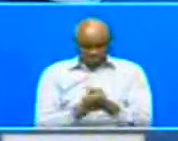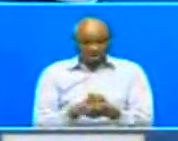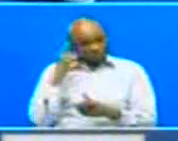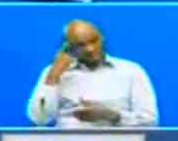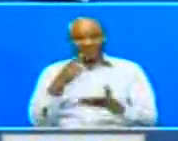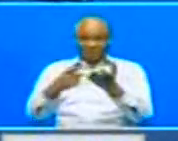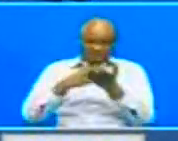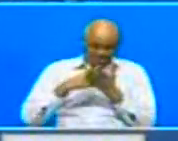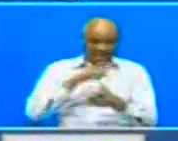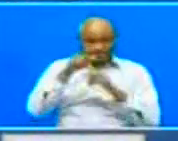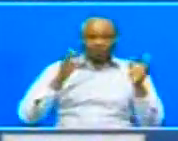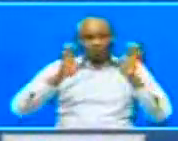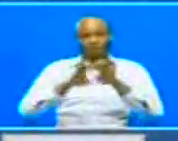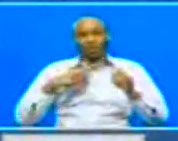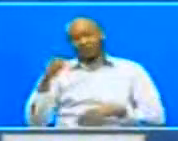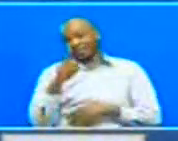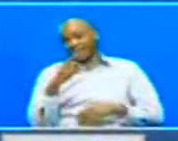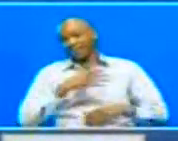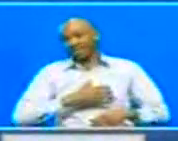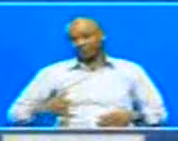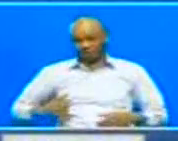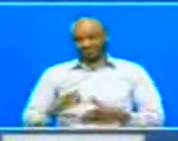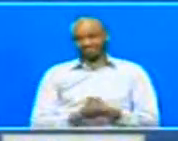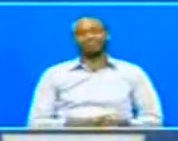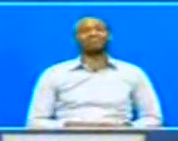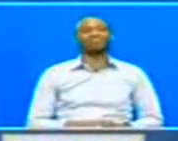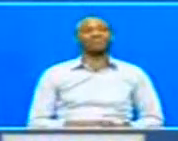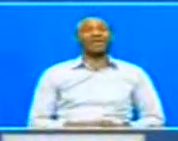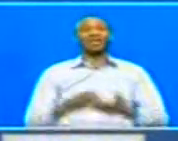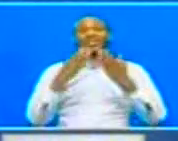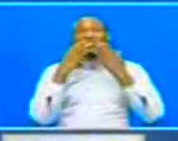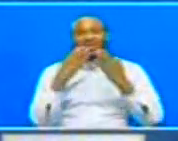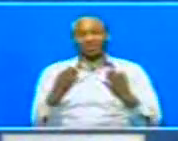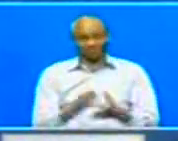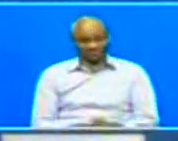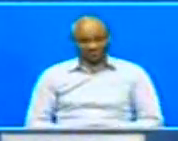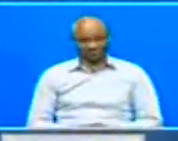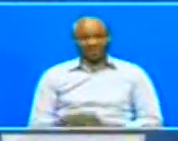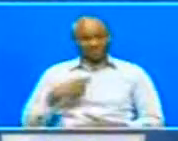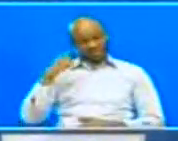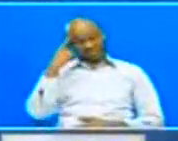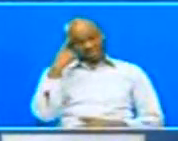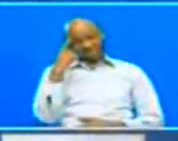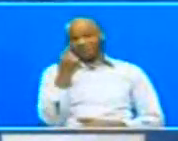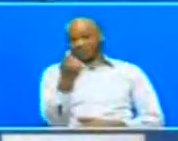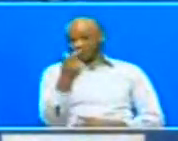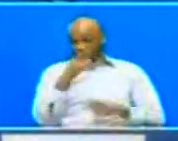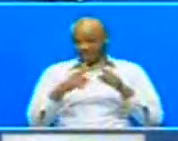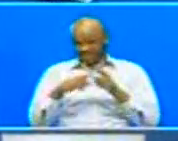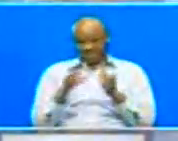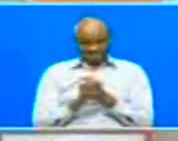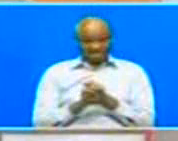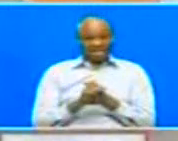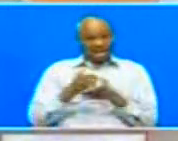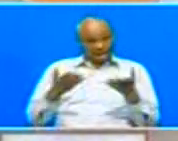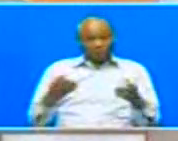the debate surrounding the closure of Dadaab. Thank you, Yvonne. I think over the last few years, and